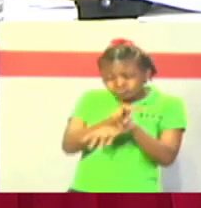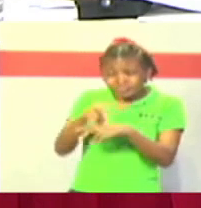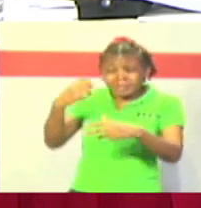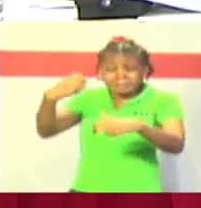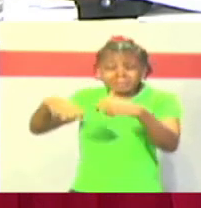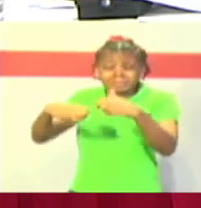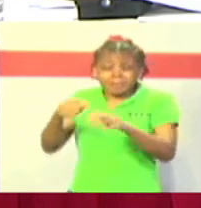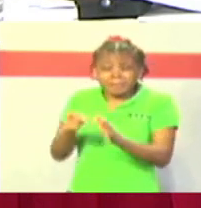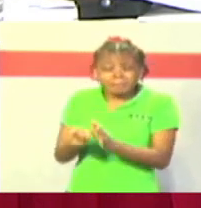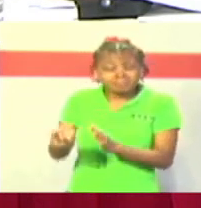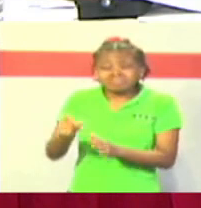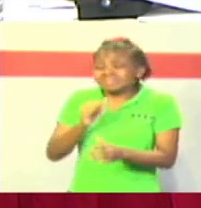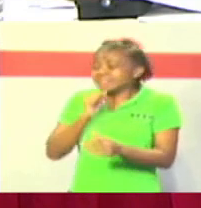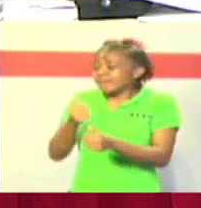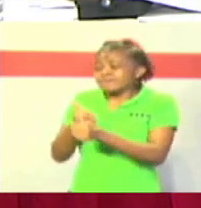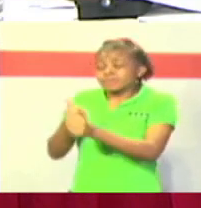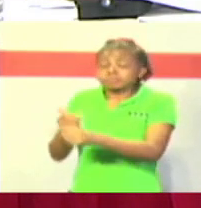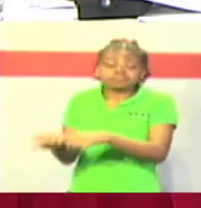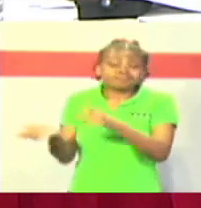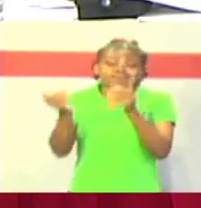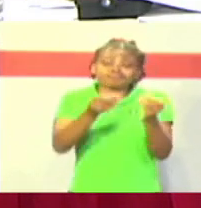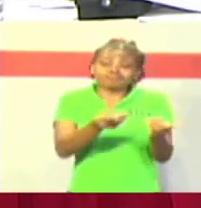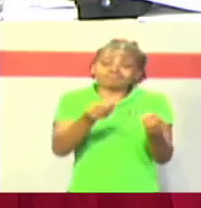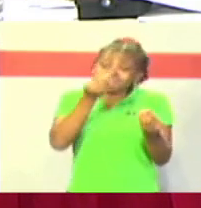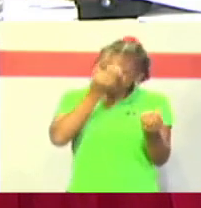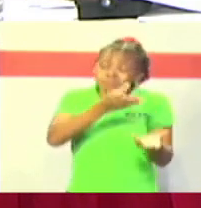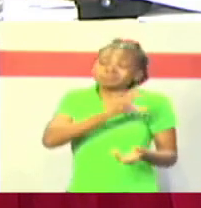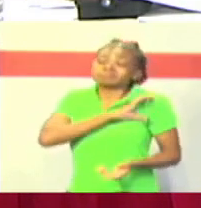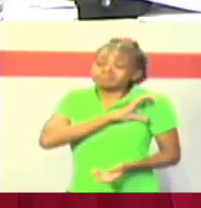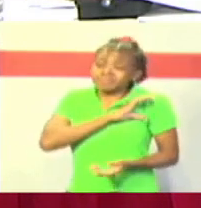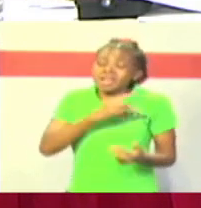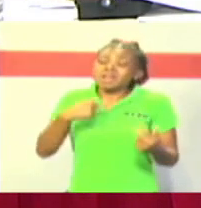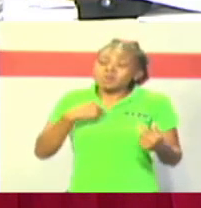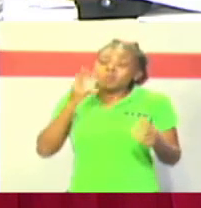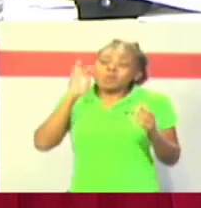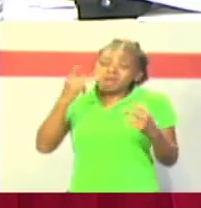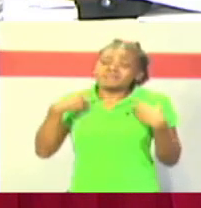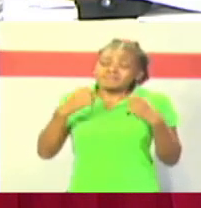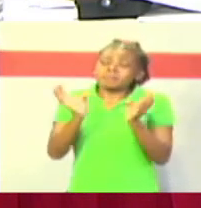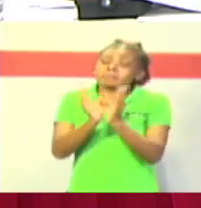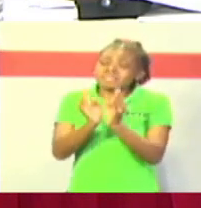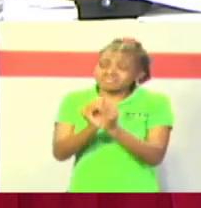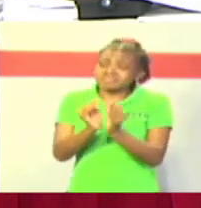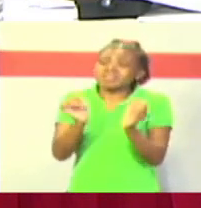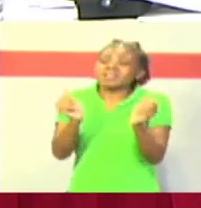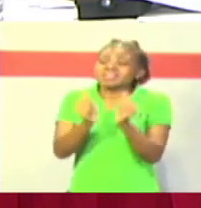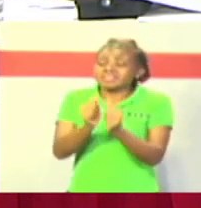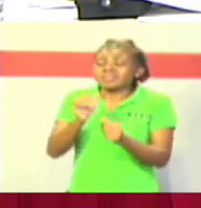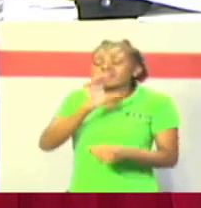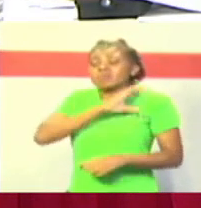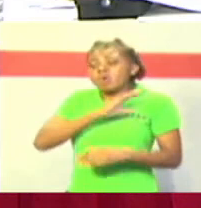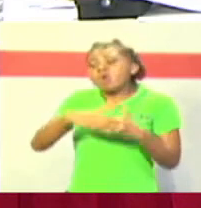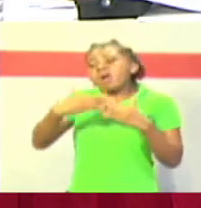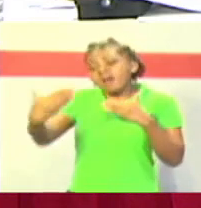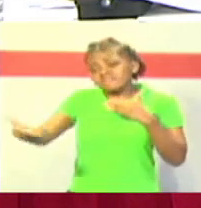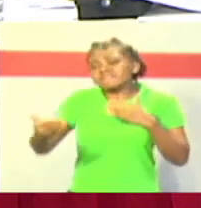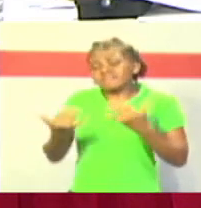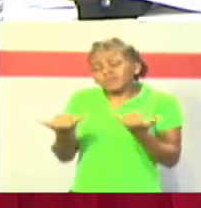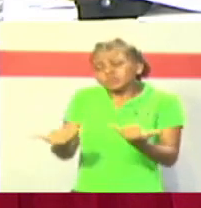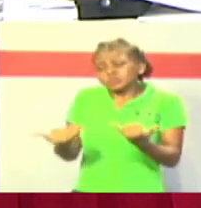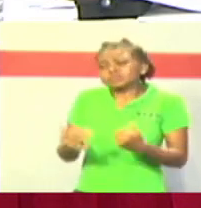with them right after this meeting, and we will have that discussion then, and then of course be able to give some more details to